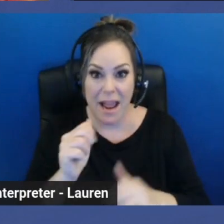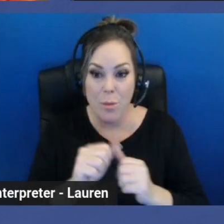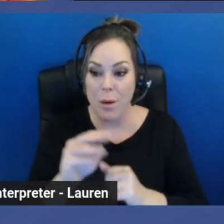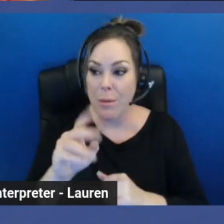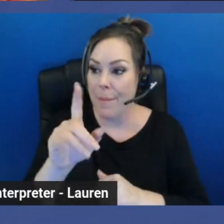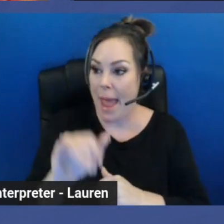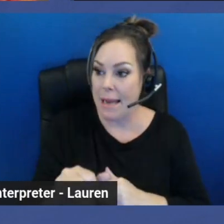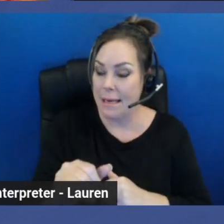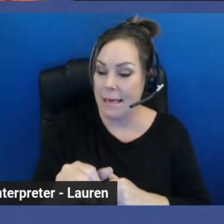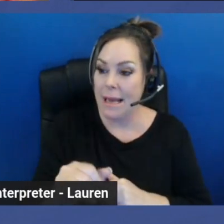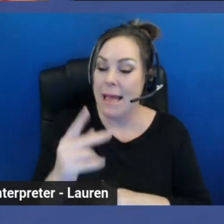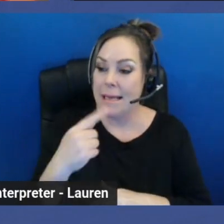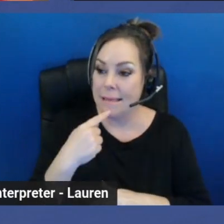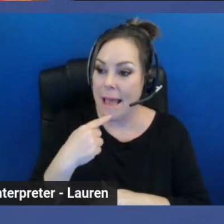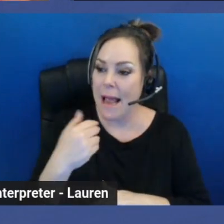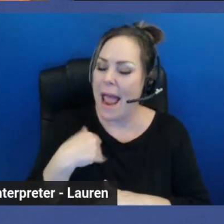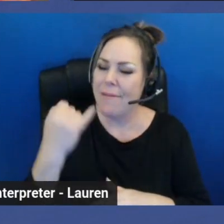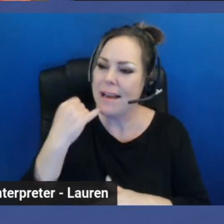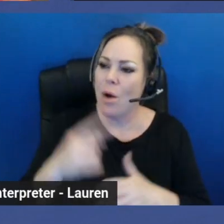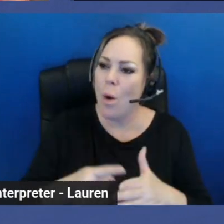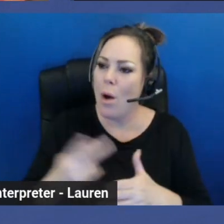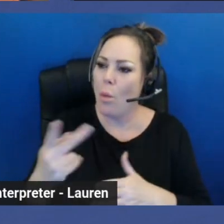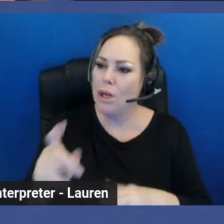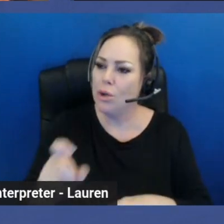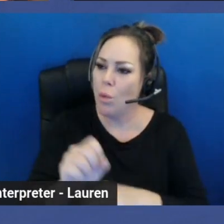have an idea for something we should work on.